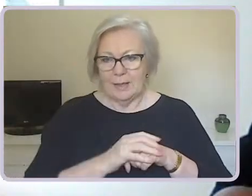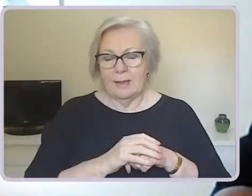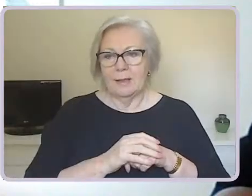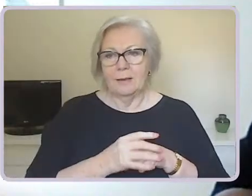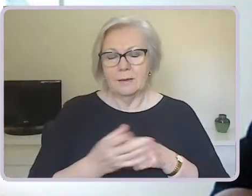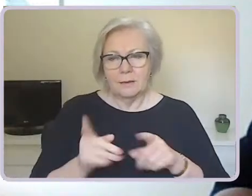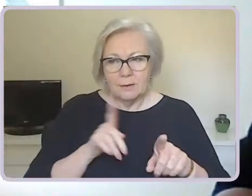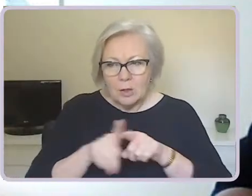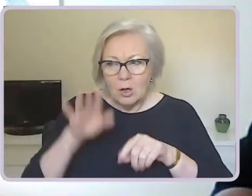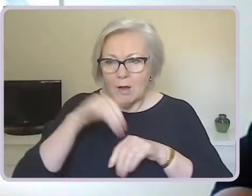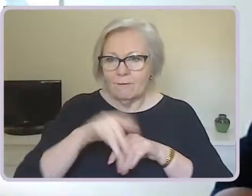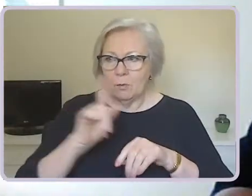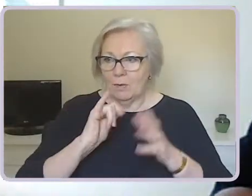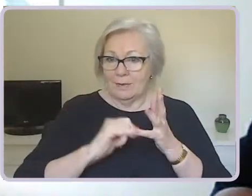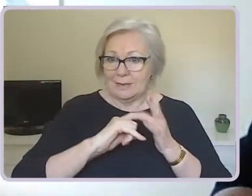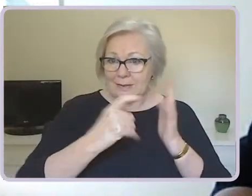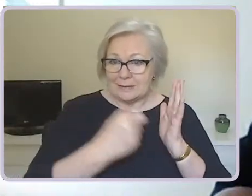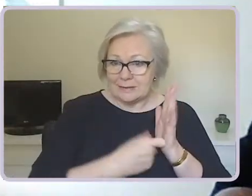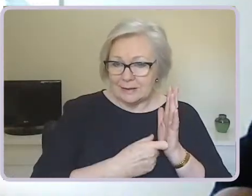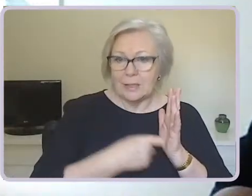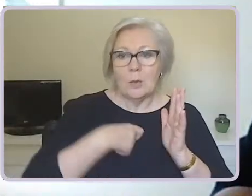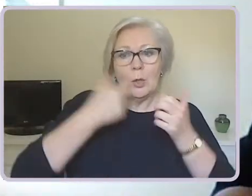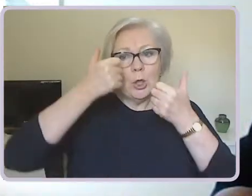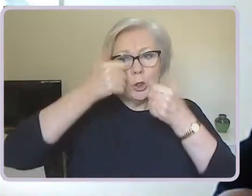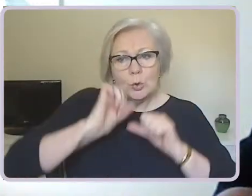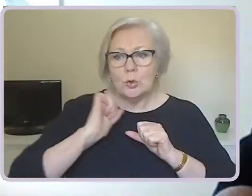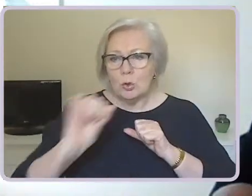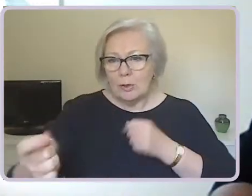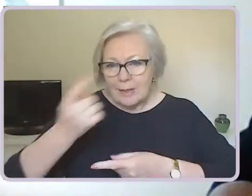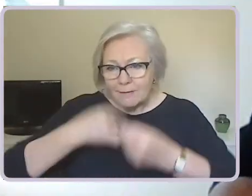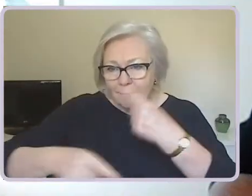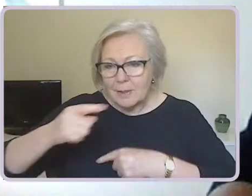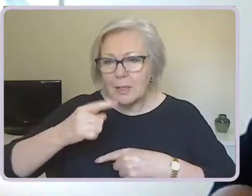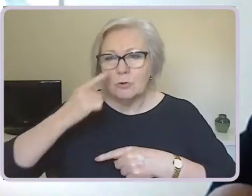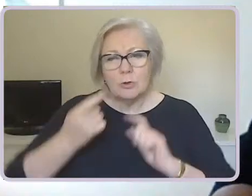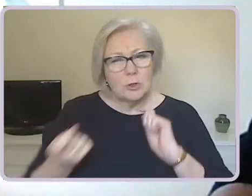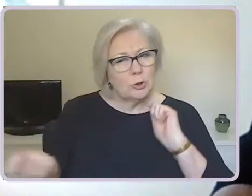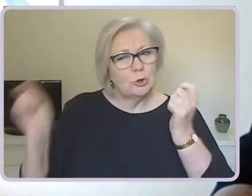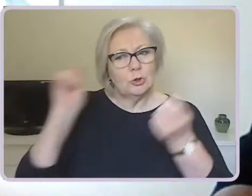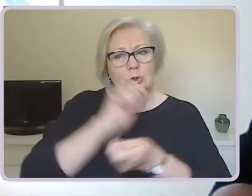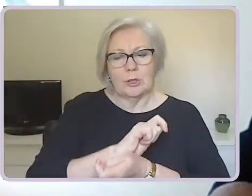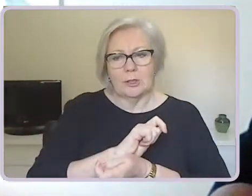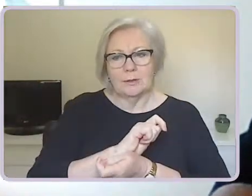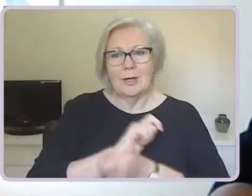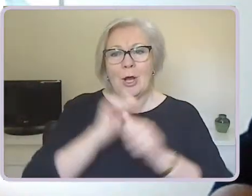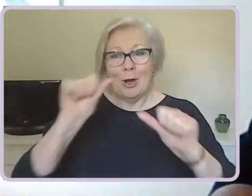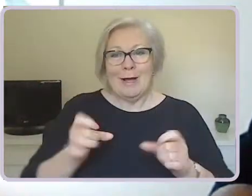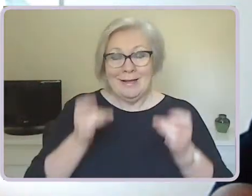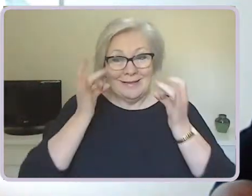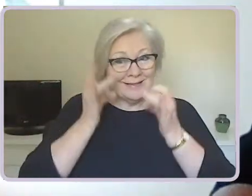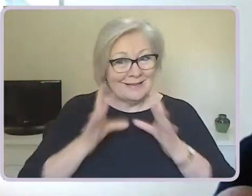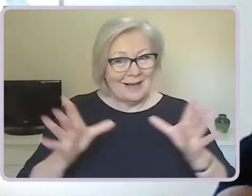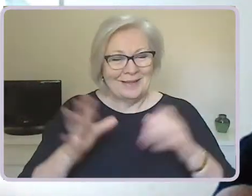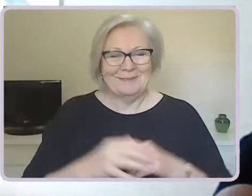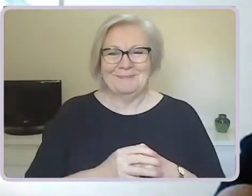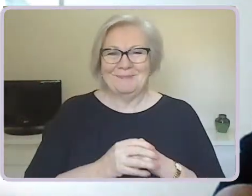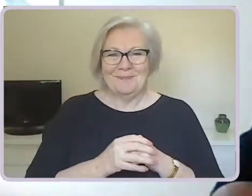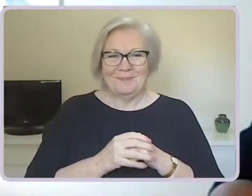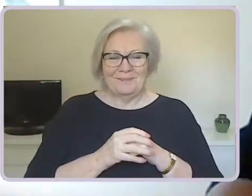will use to advocate for real and practical changes. So let's get to work. What are we working